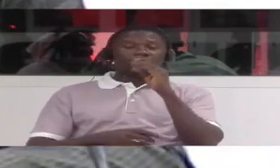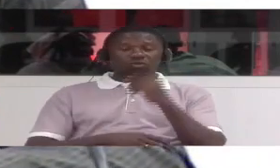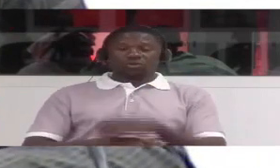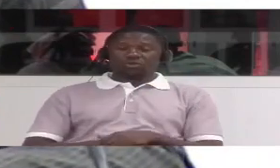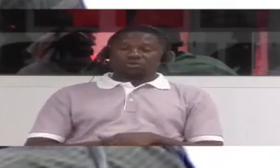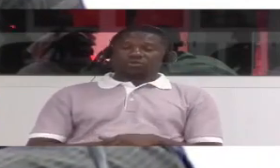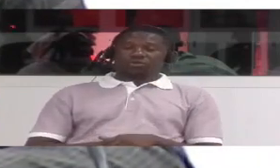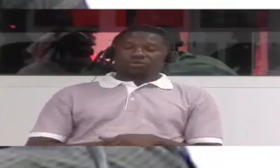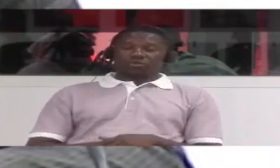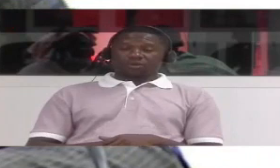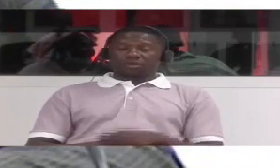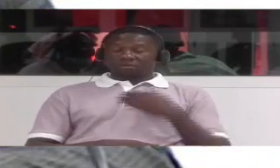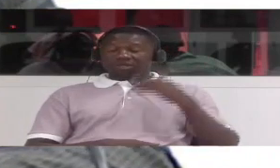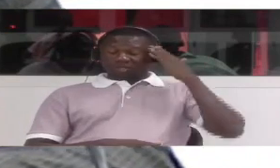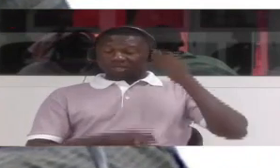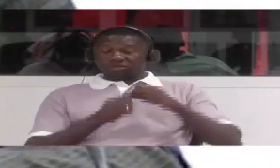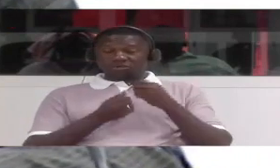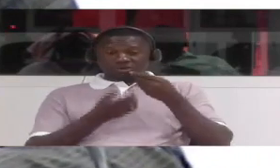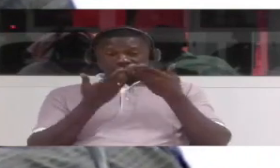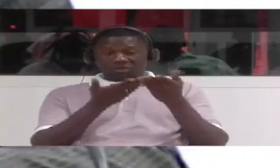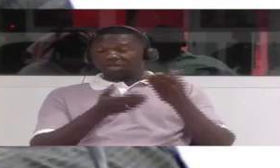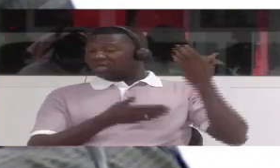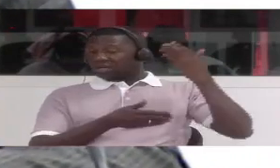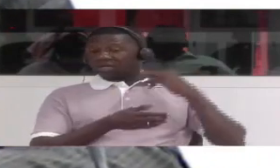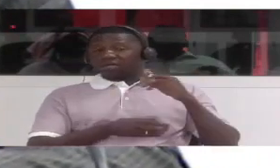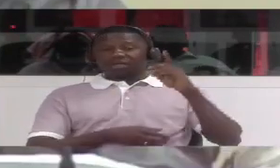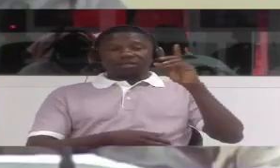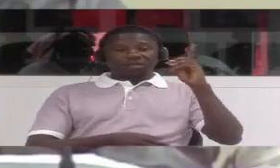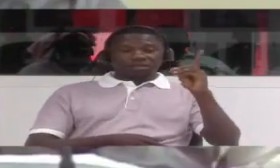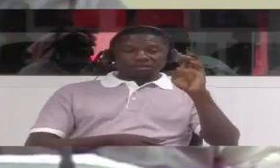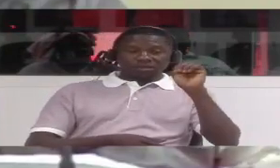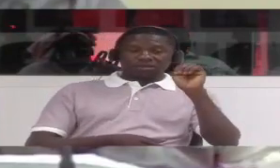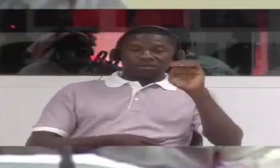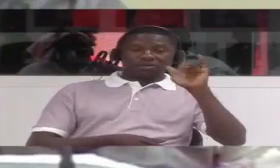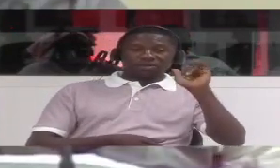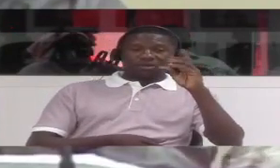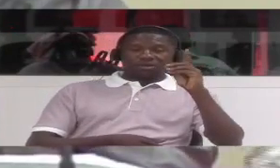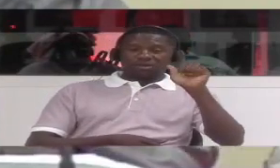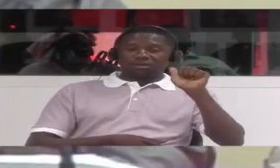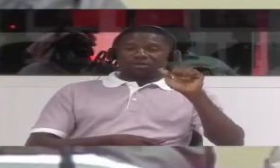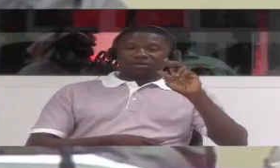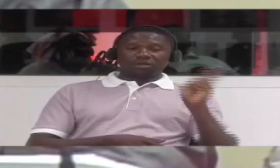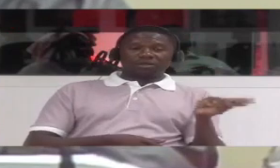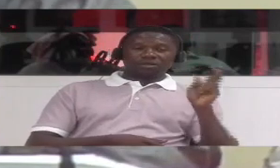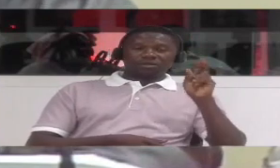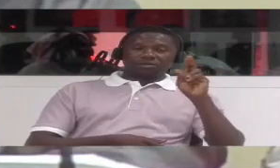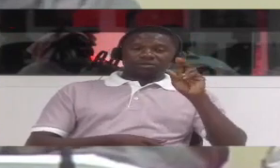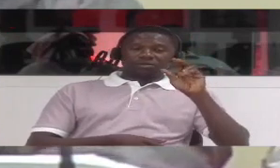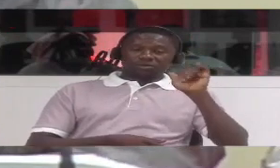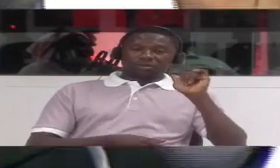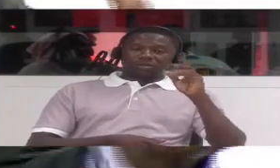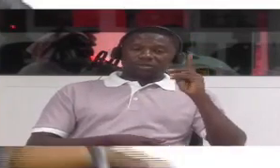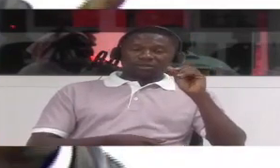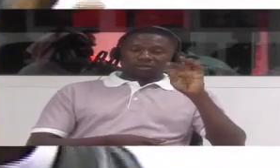that. I had told earlier that I was killed. So, and the fact that I was painted in a picture that